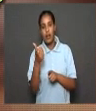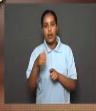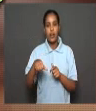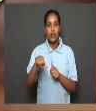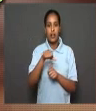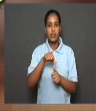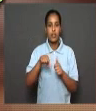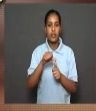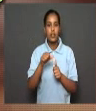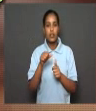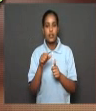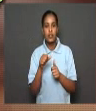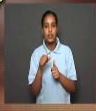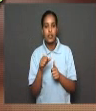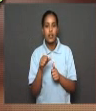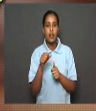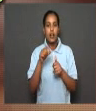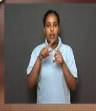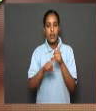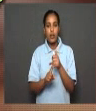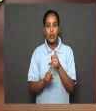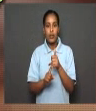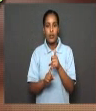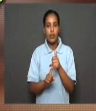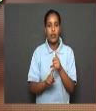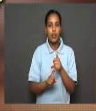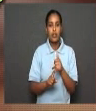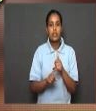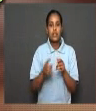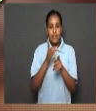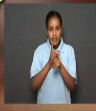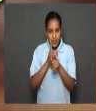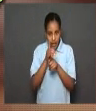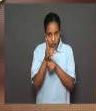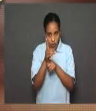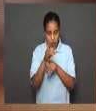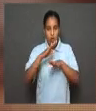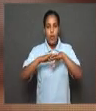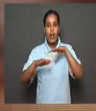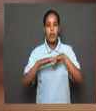is referred to as lateral or sideways overlapping.